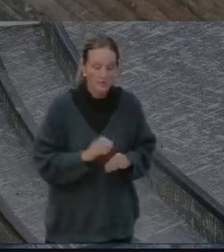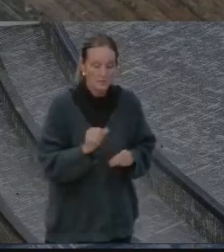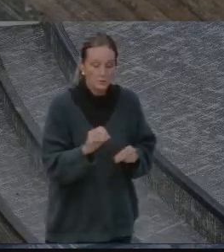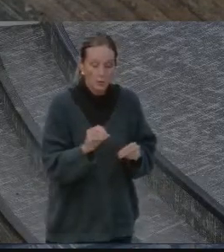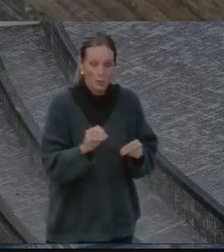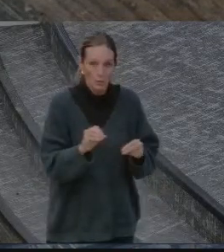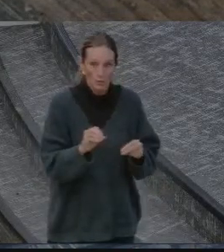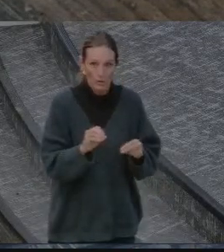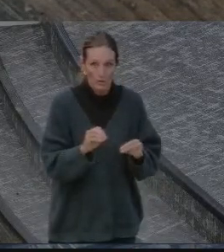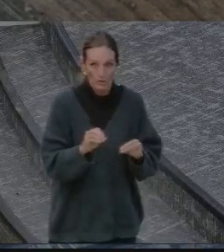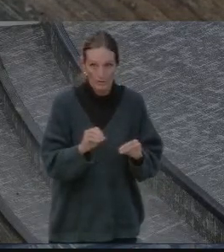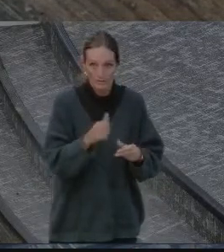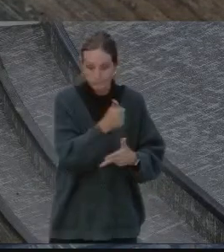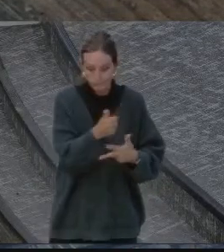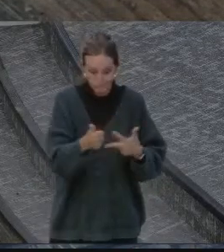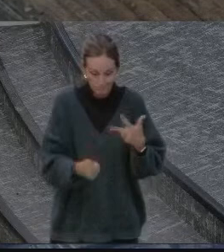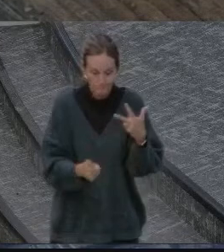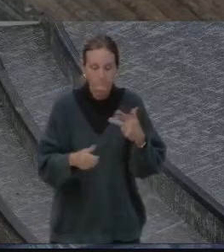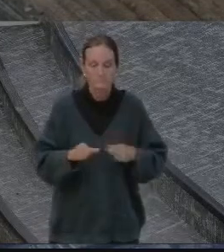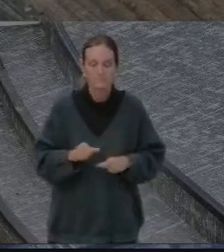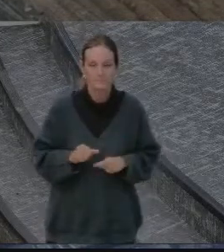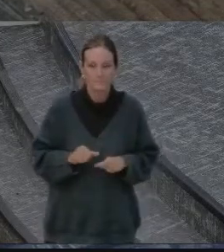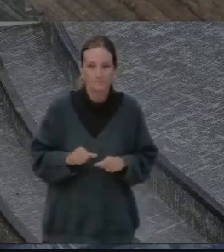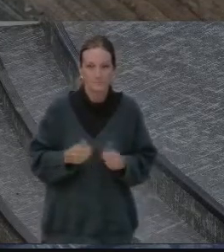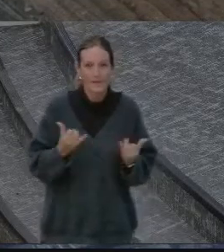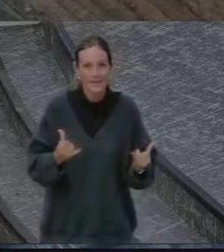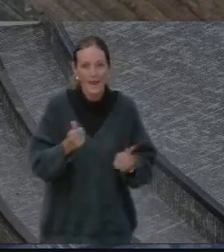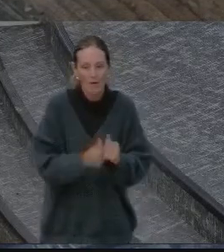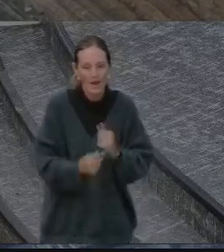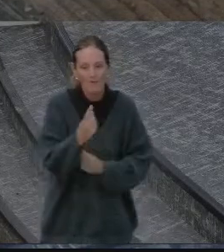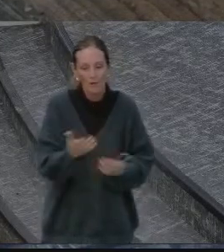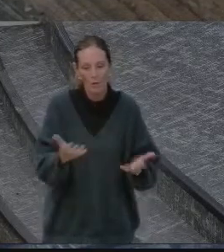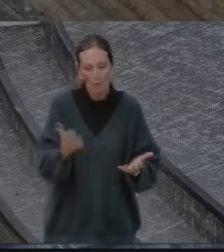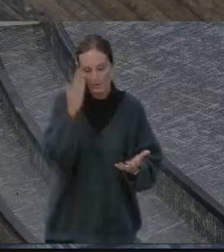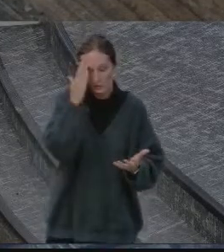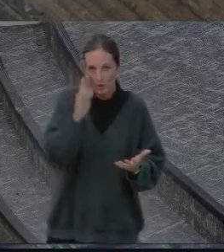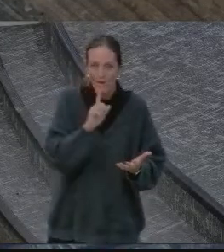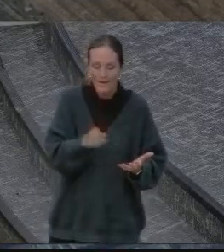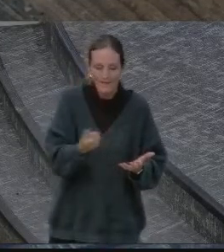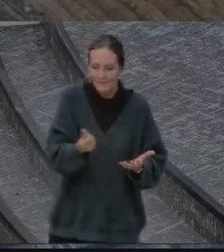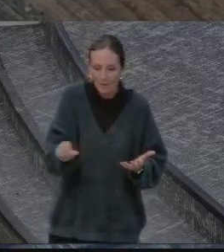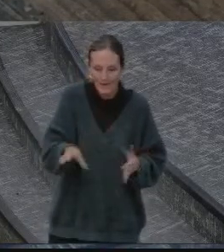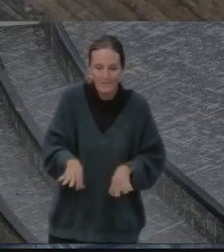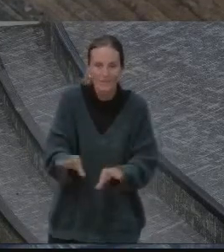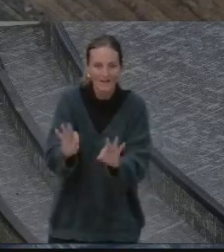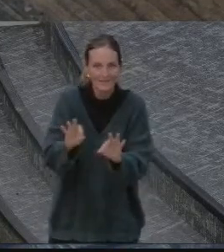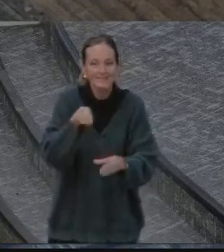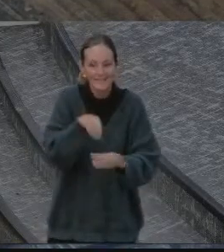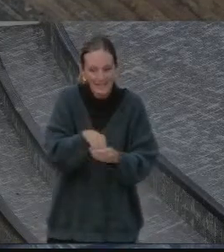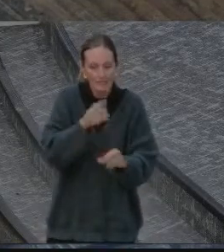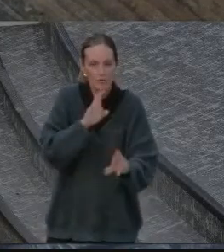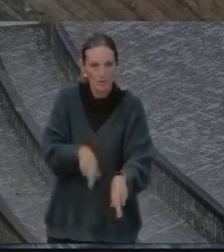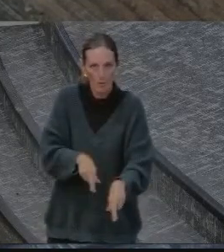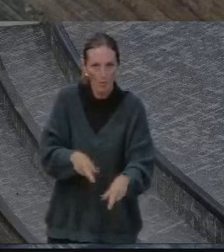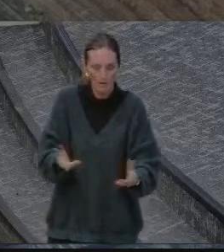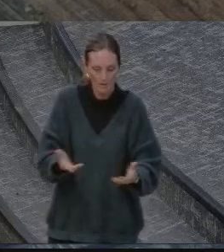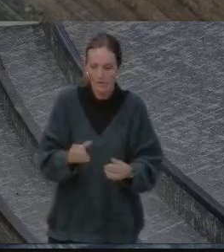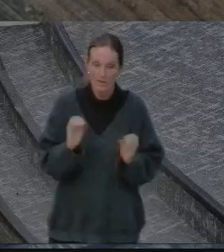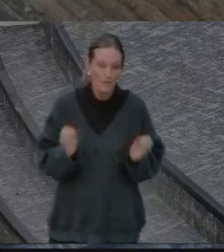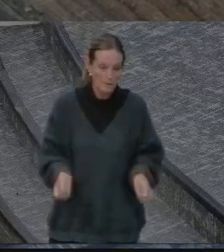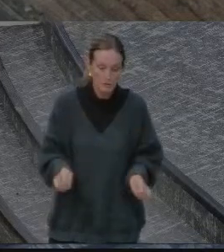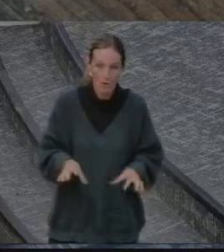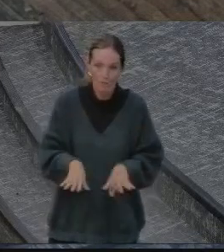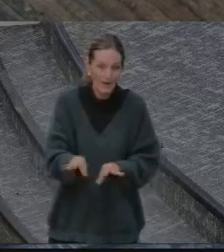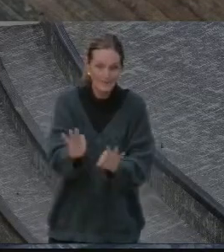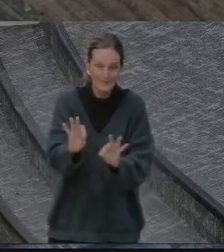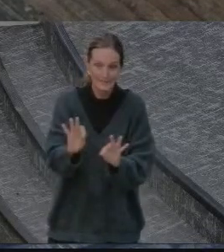in relation to those, again, the thing that everybody wants to know is if there's any findings in the report. And I'm happy to report that there is no findings